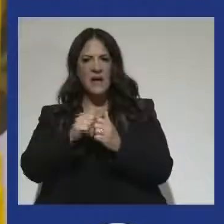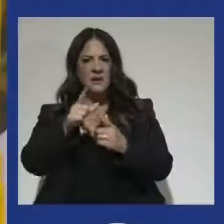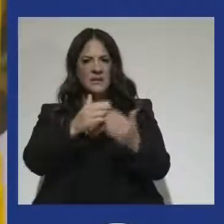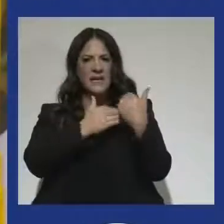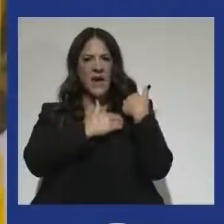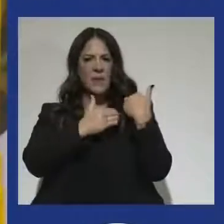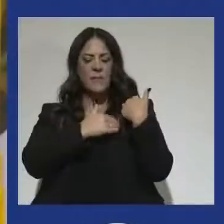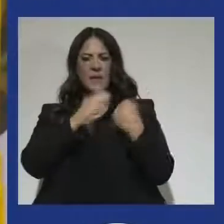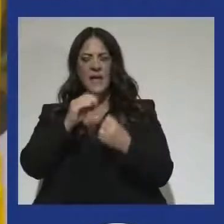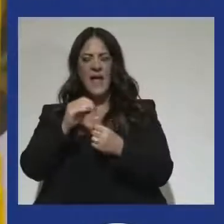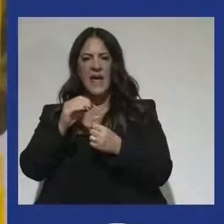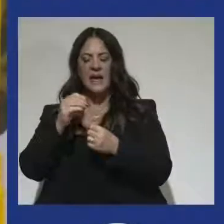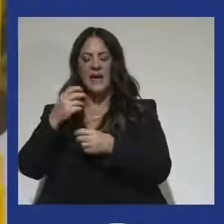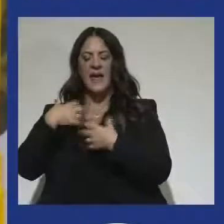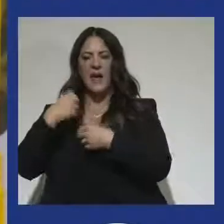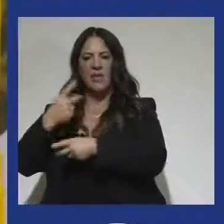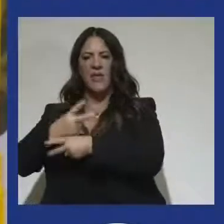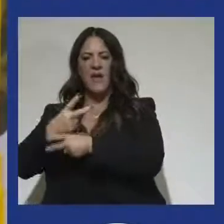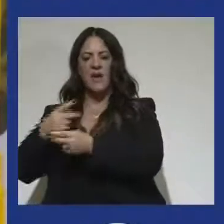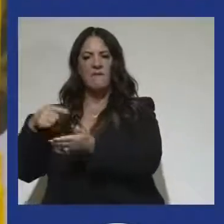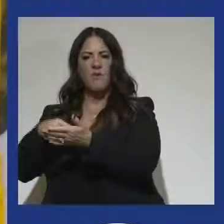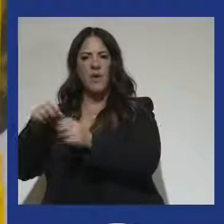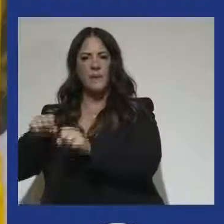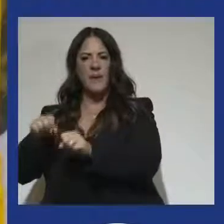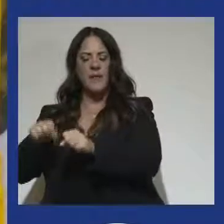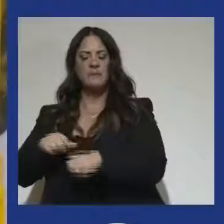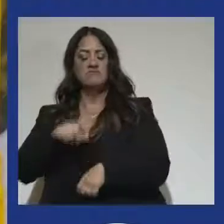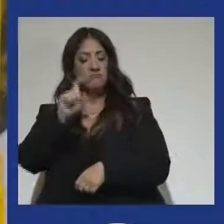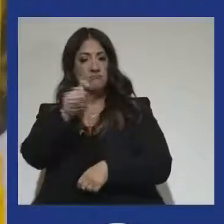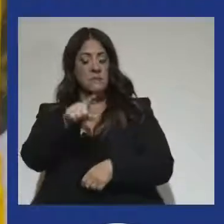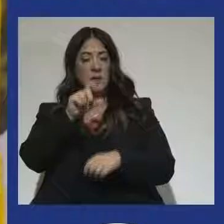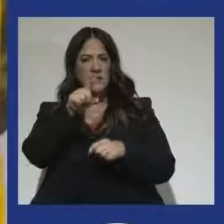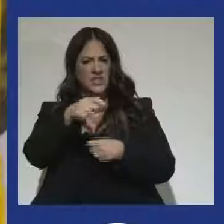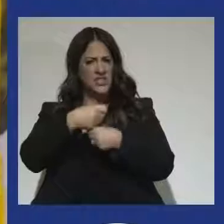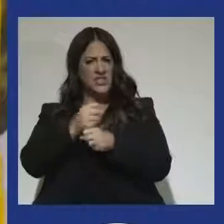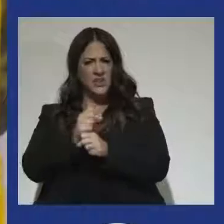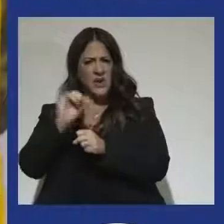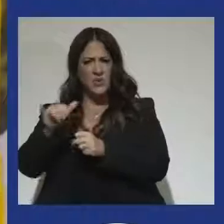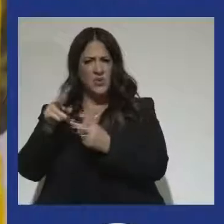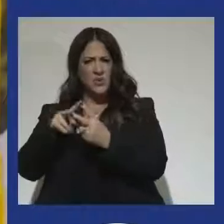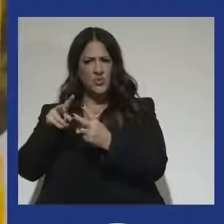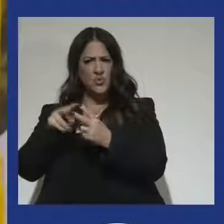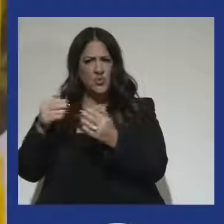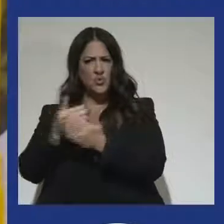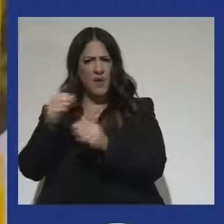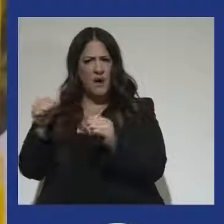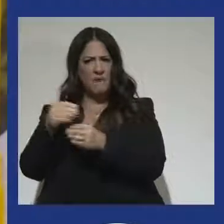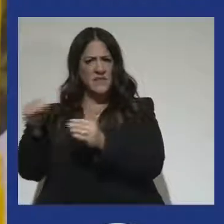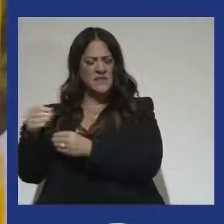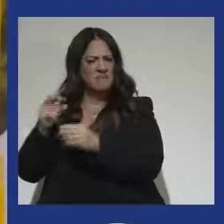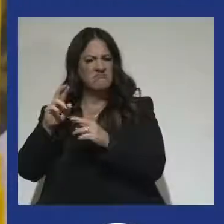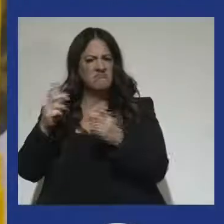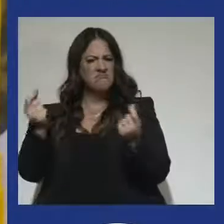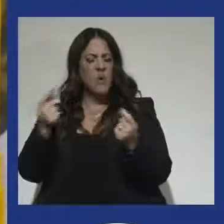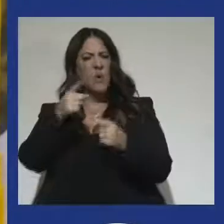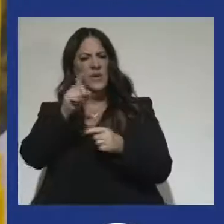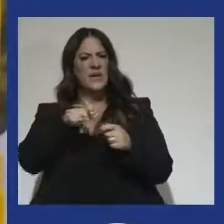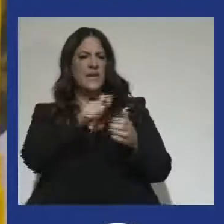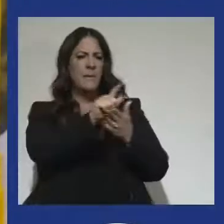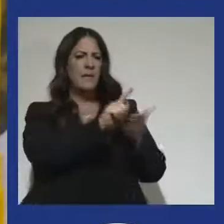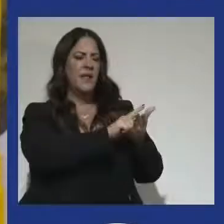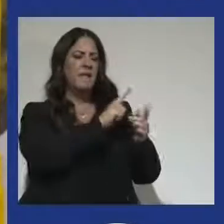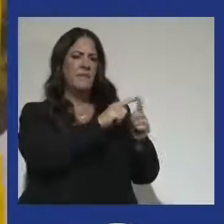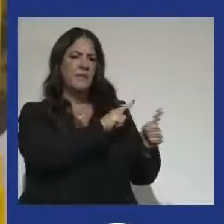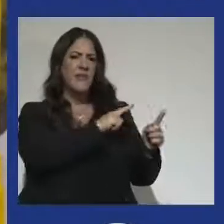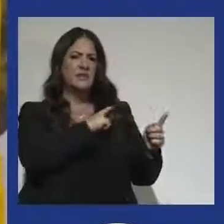and healthcare affordability. Can the administration just create those offices, or do they need a bill from the legislature to do